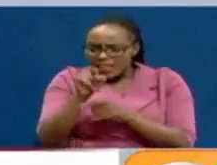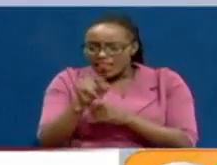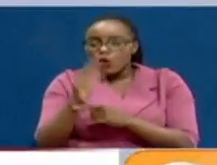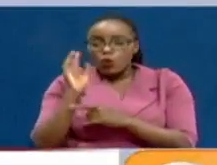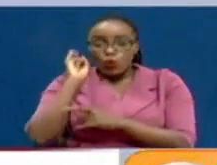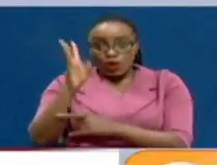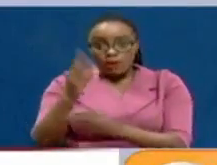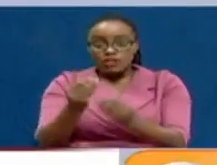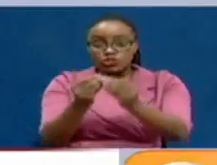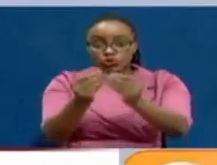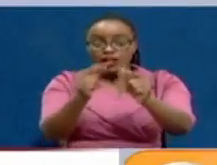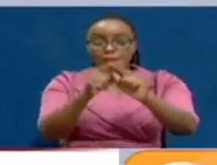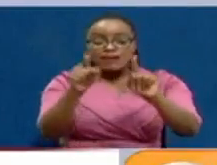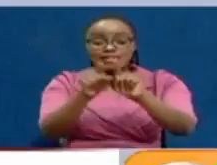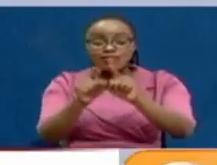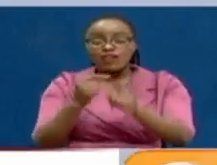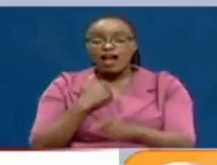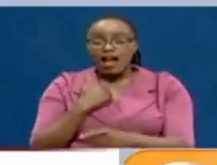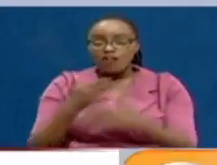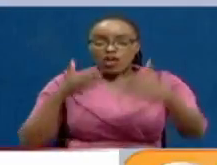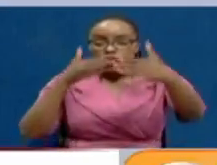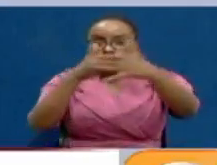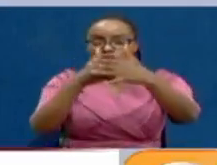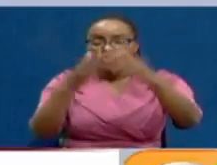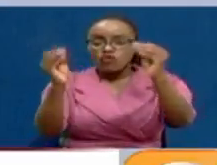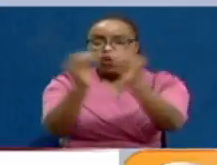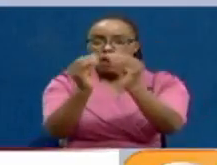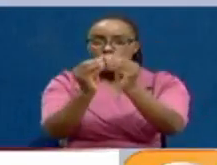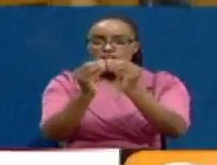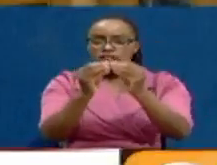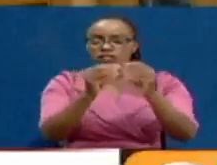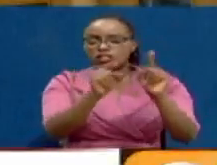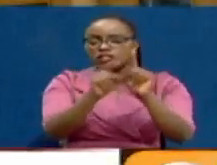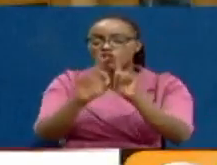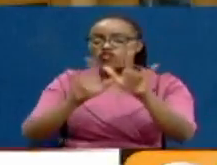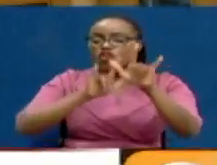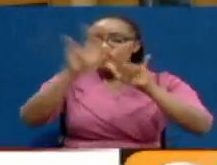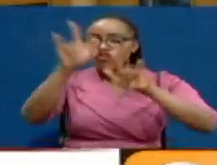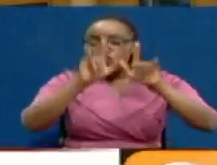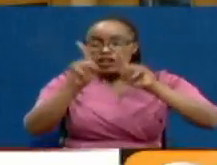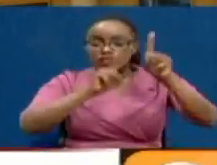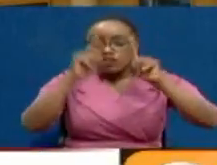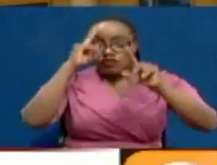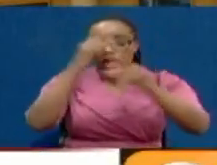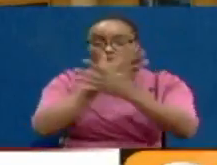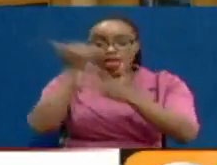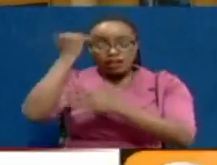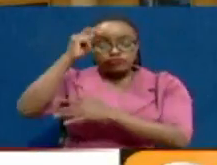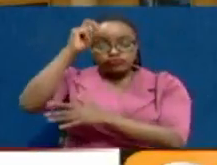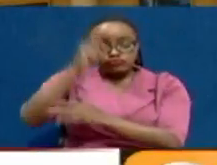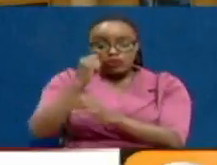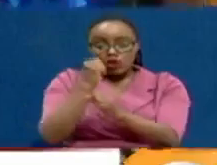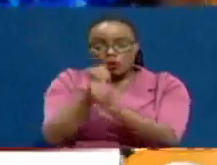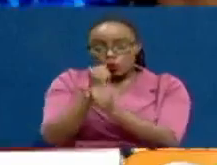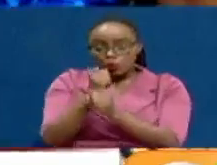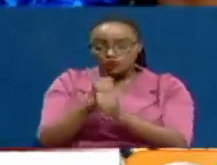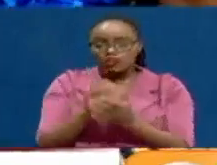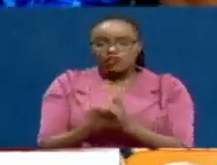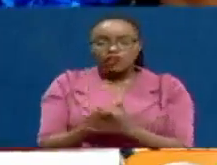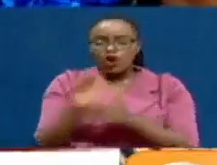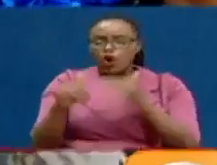to. He also effected an immediate ban on gatherings and foreign travel for judiciary staff for the next 1 month.